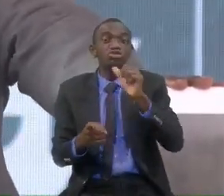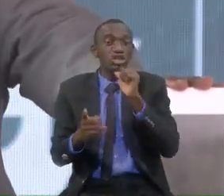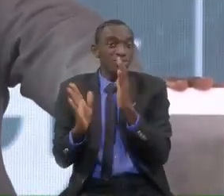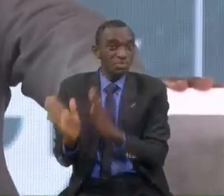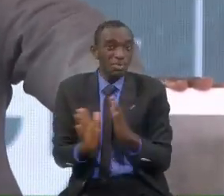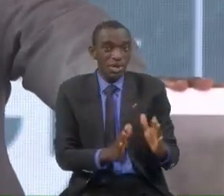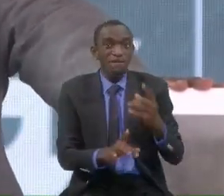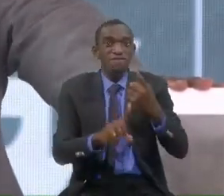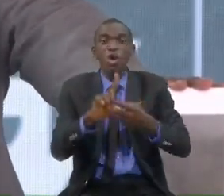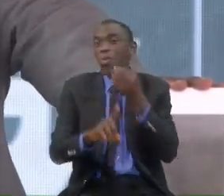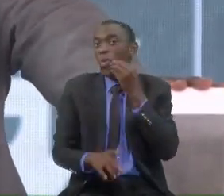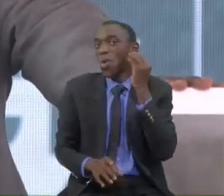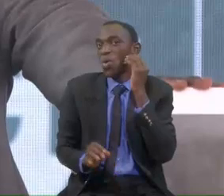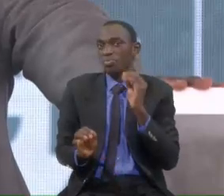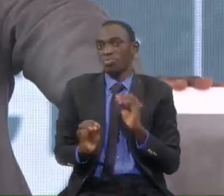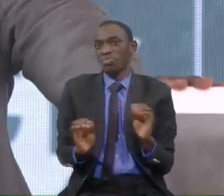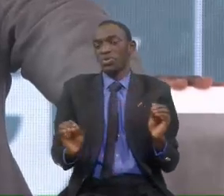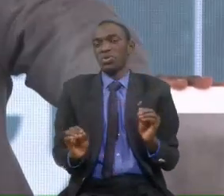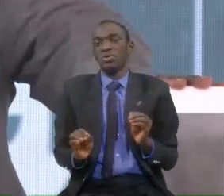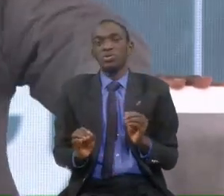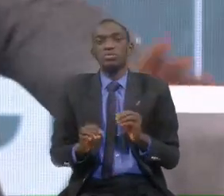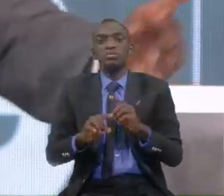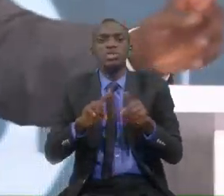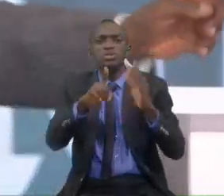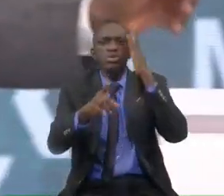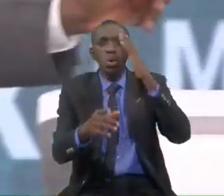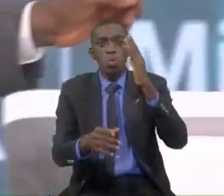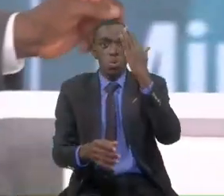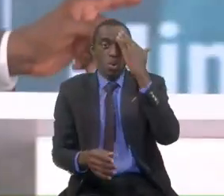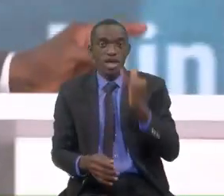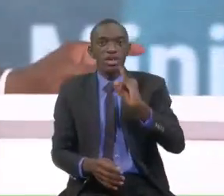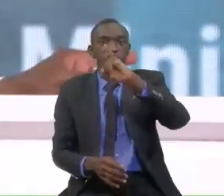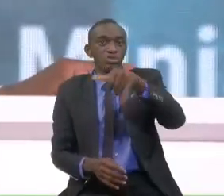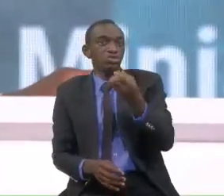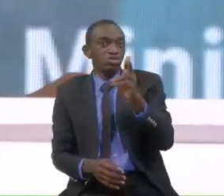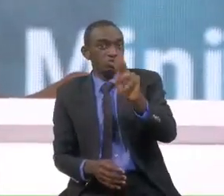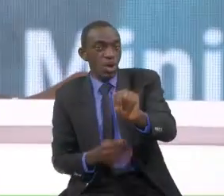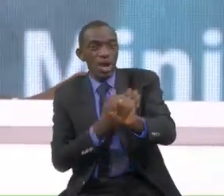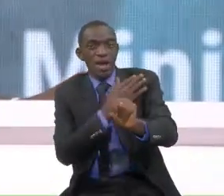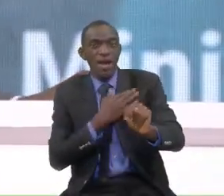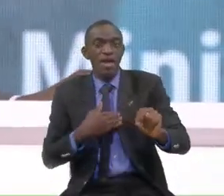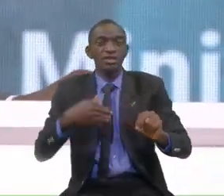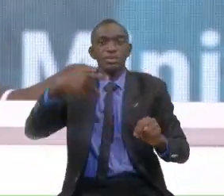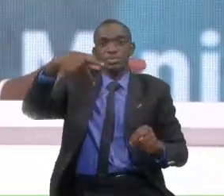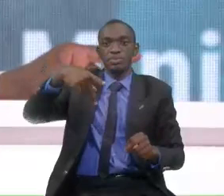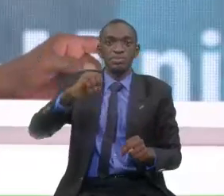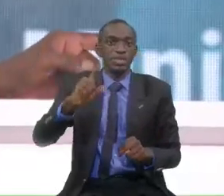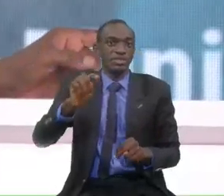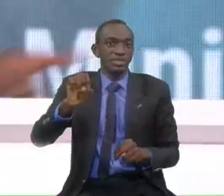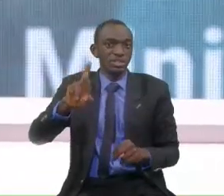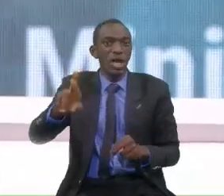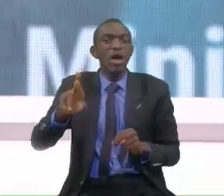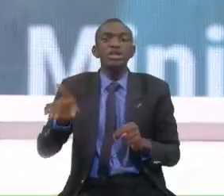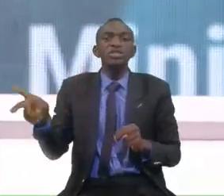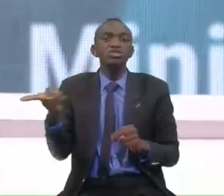know why? John and Peter were going to the place of prayer,